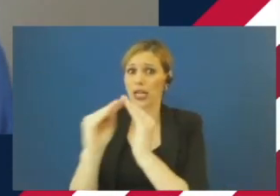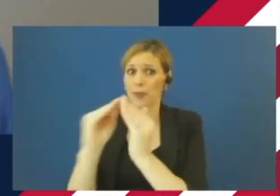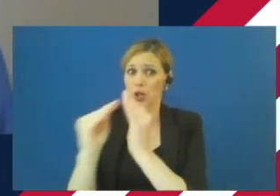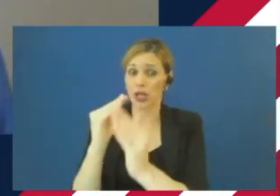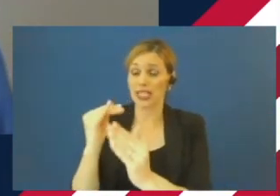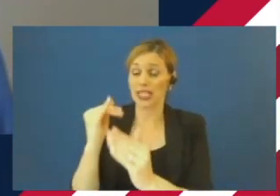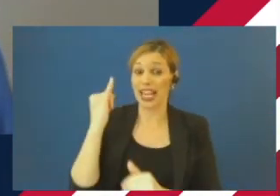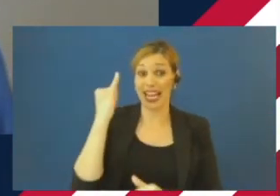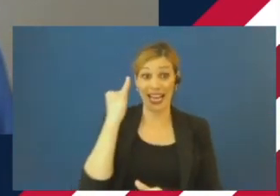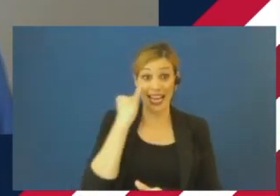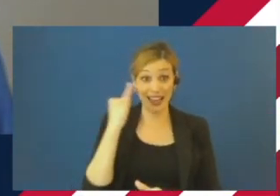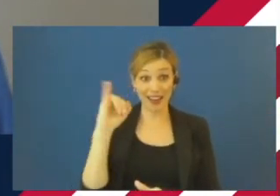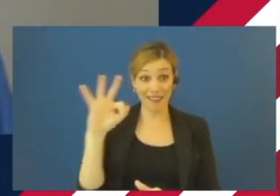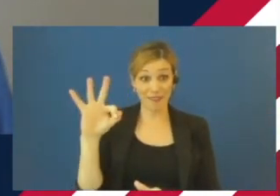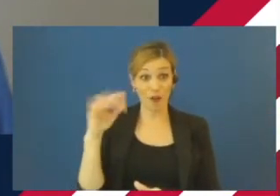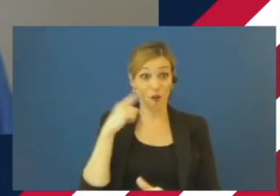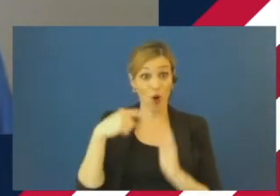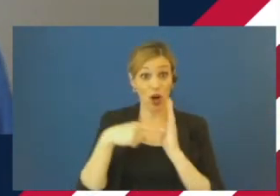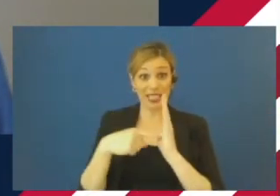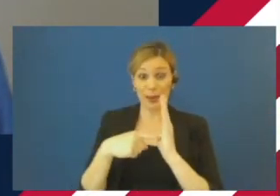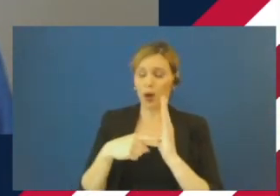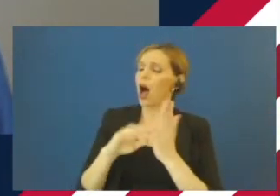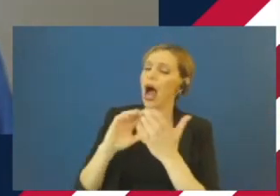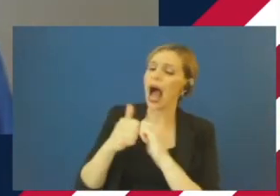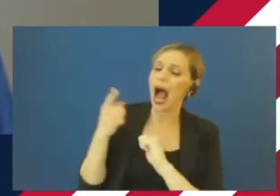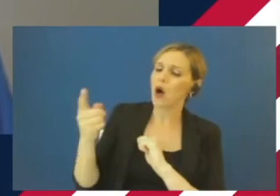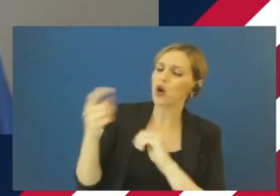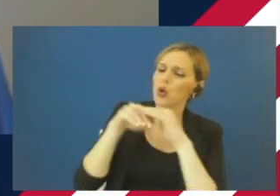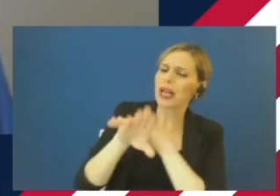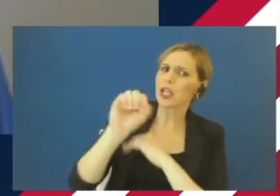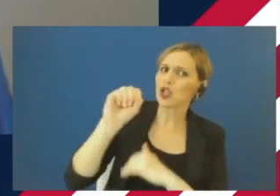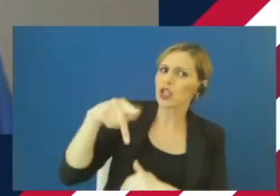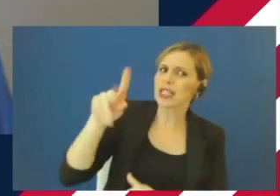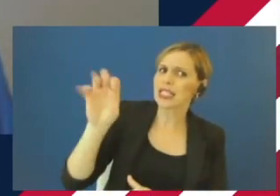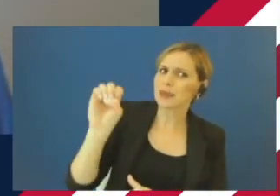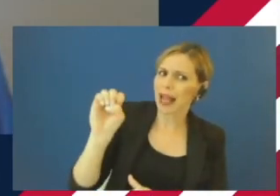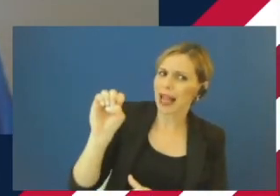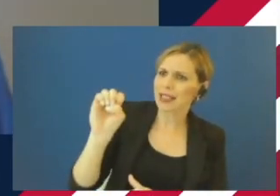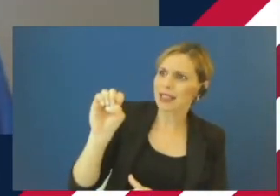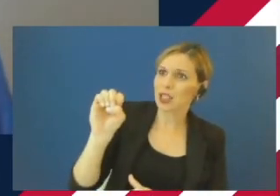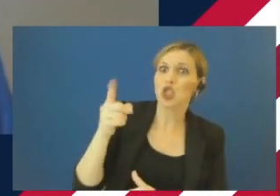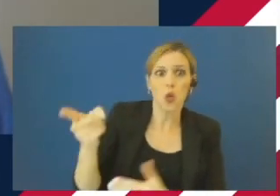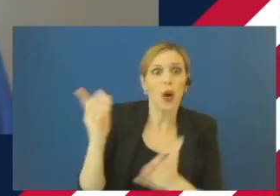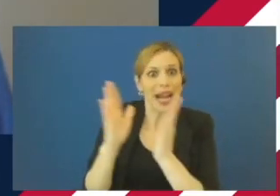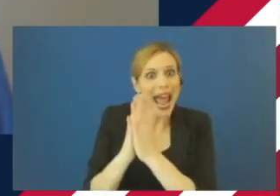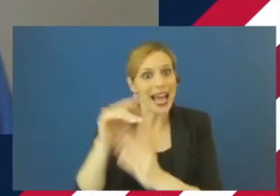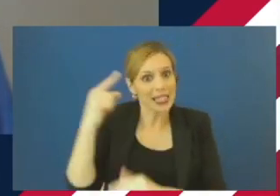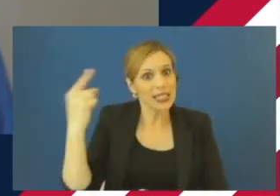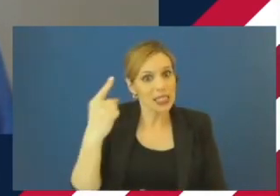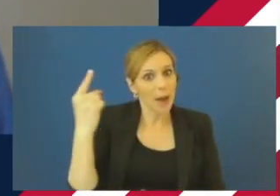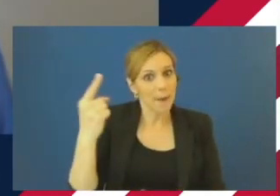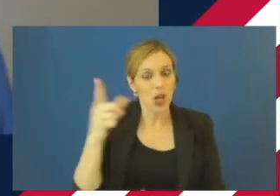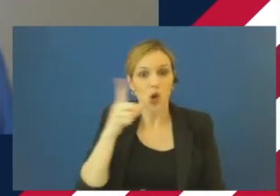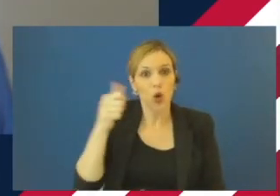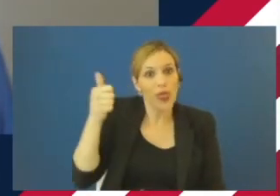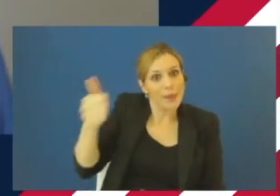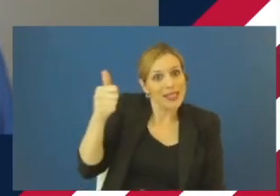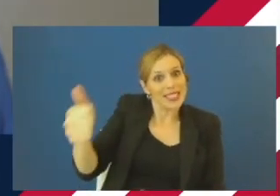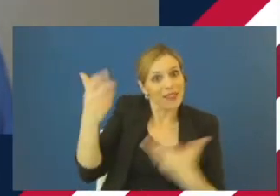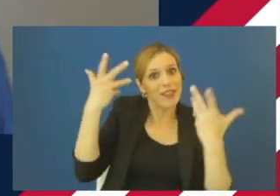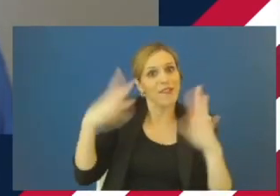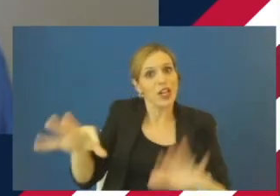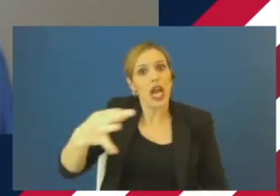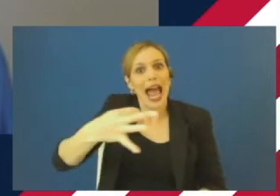go into space, you would ask someone who's been to space, or someone from NASA at least. And if you're going to ask someone, how